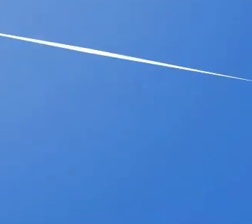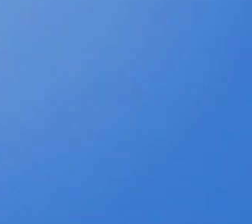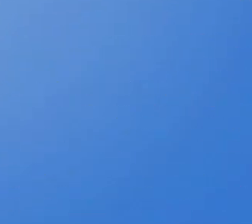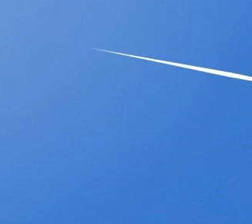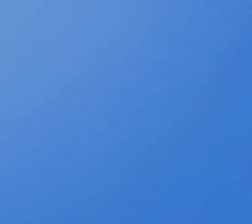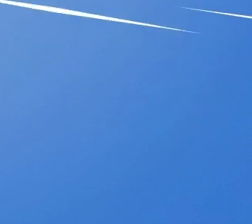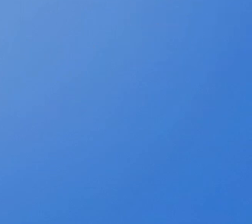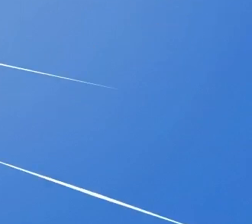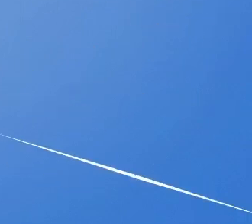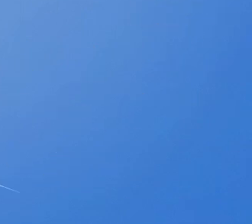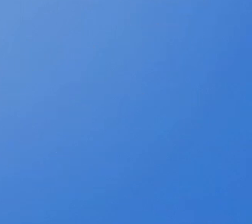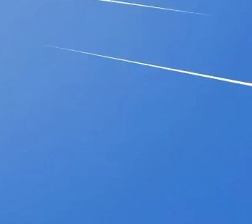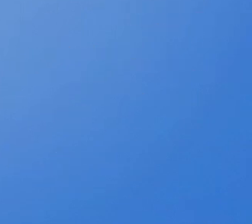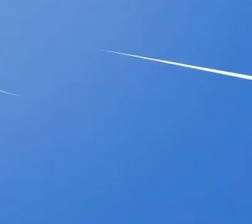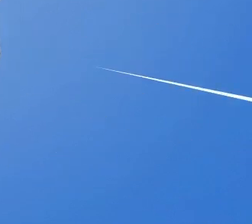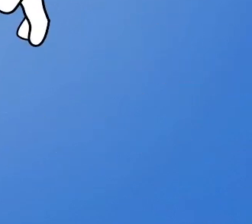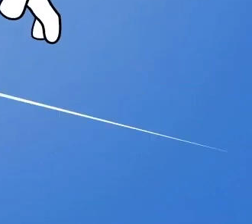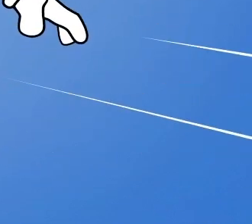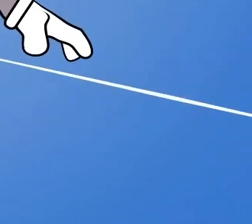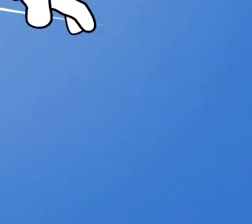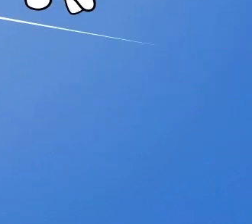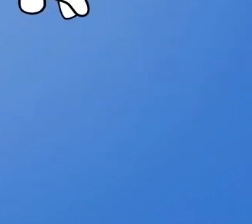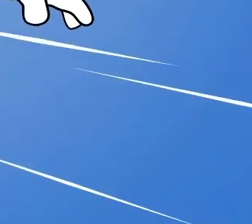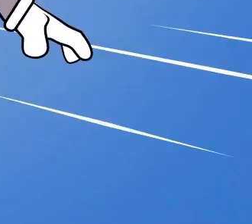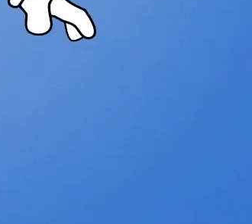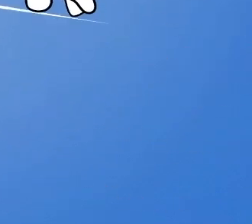Welcome and study with Tanzania Institute of Education.